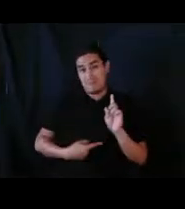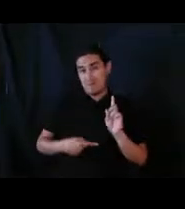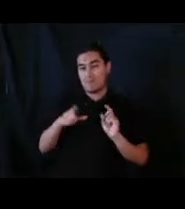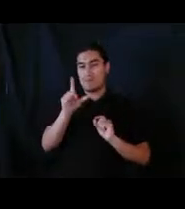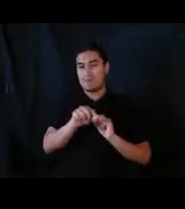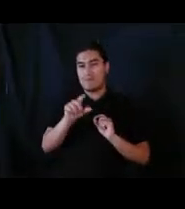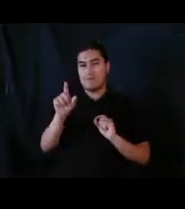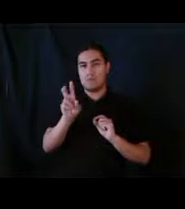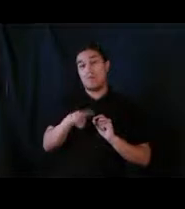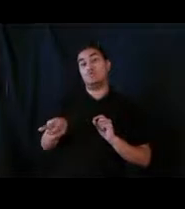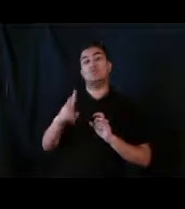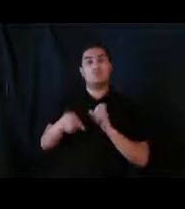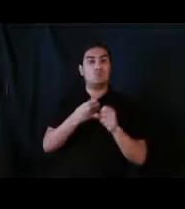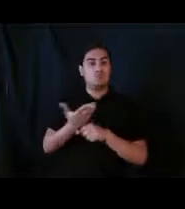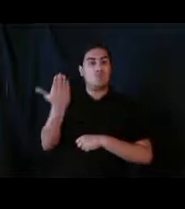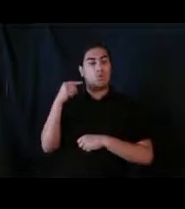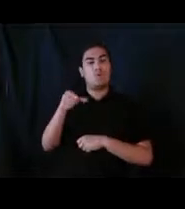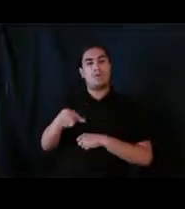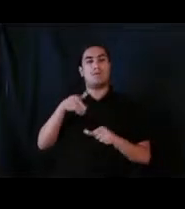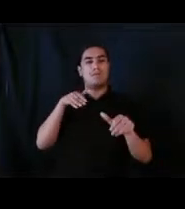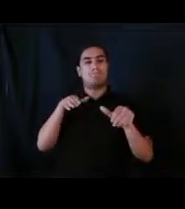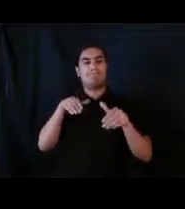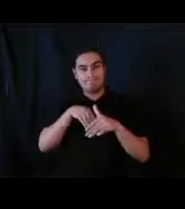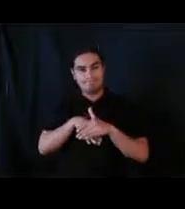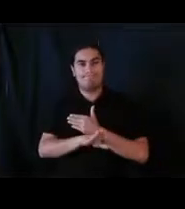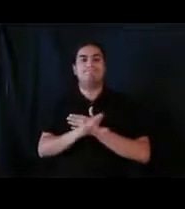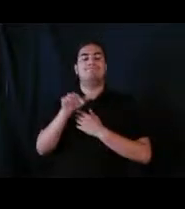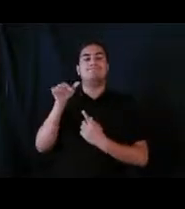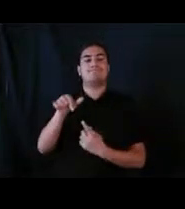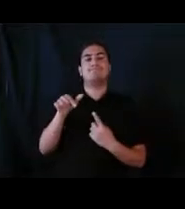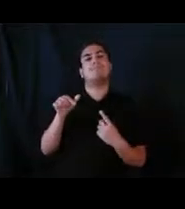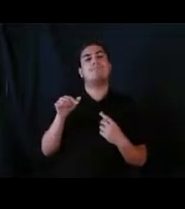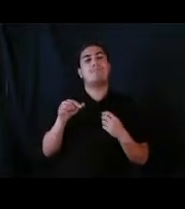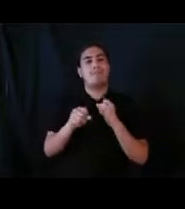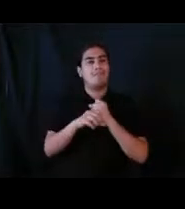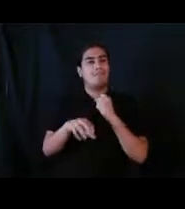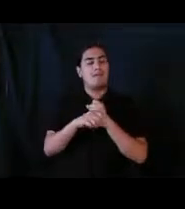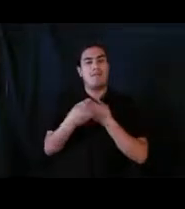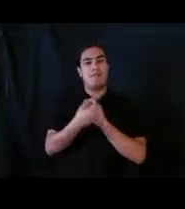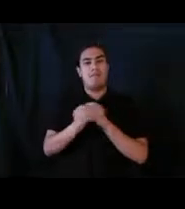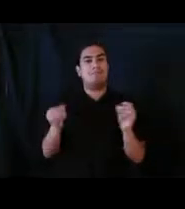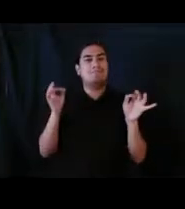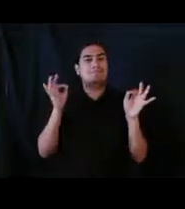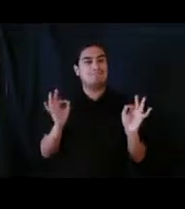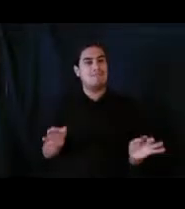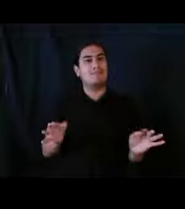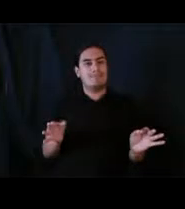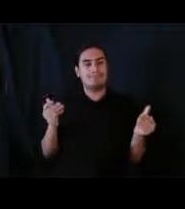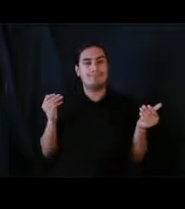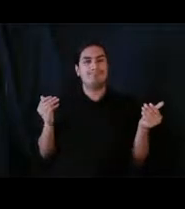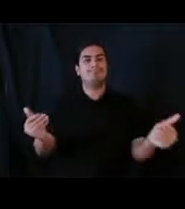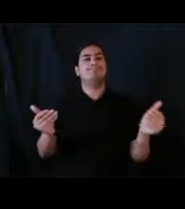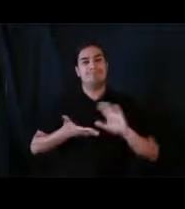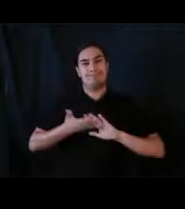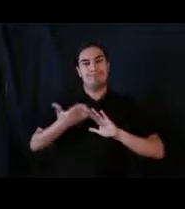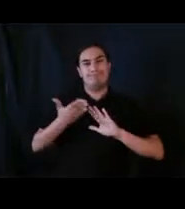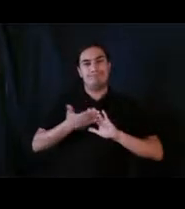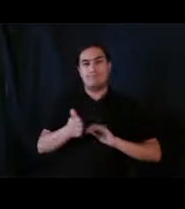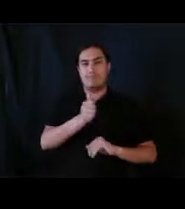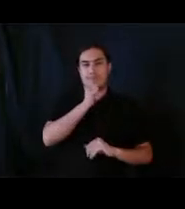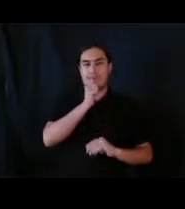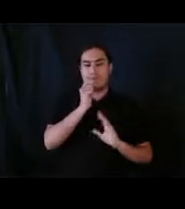22 years ago that he walked into a campaign office to set aside a very successful private